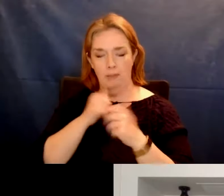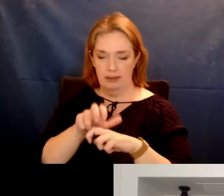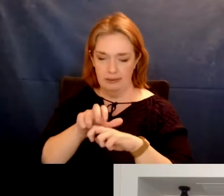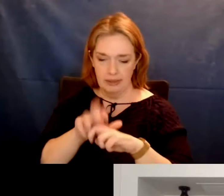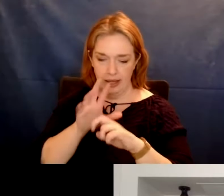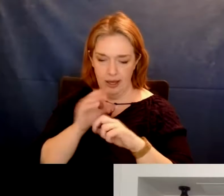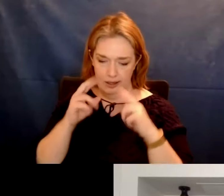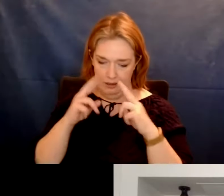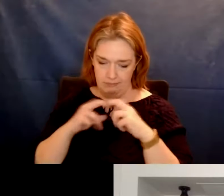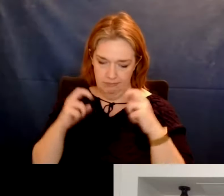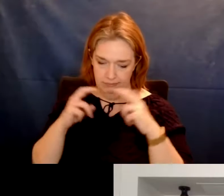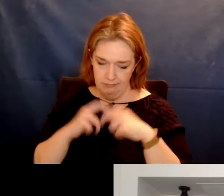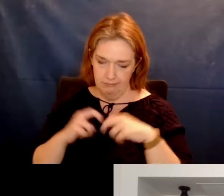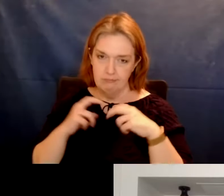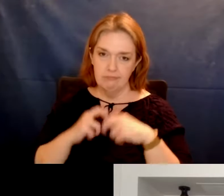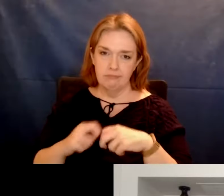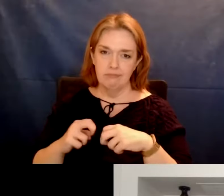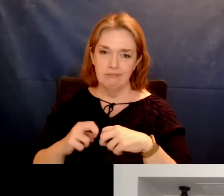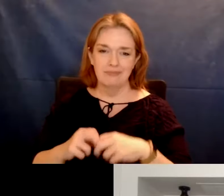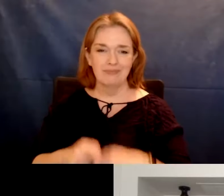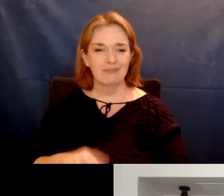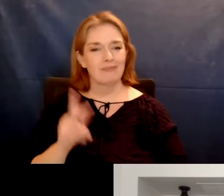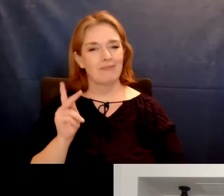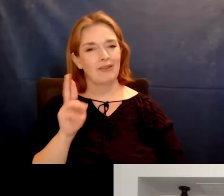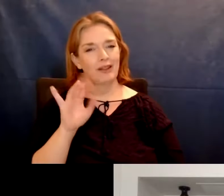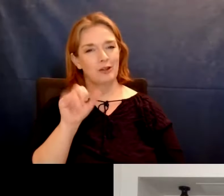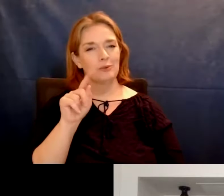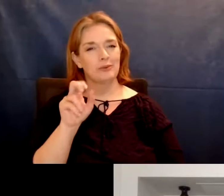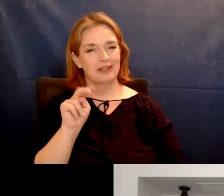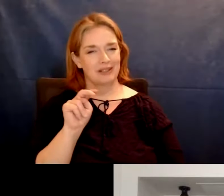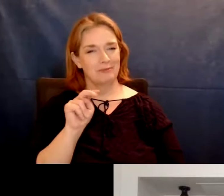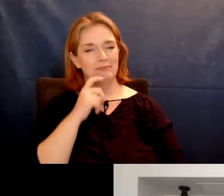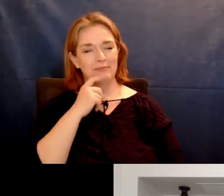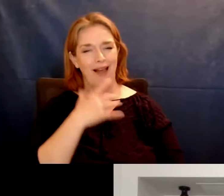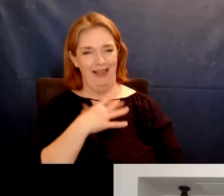I love that sentiment to be able to hear yourself more clearly.